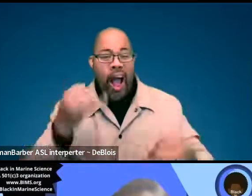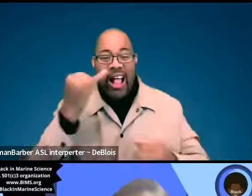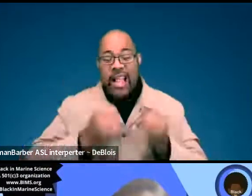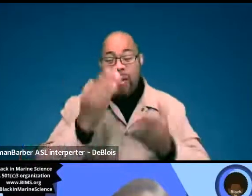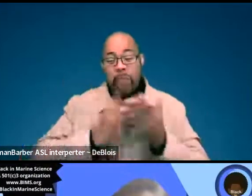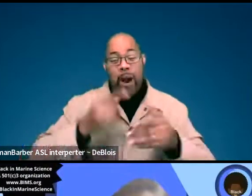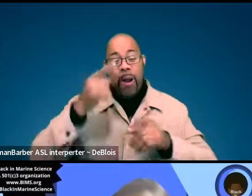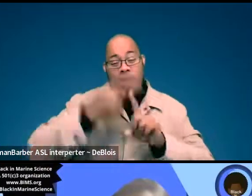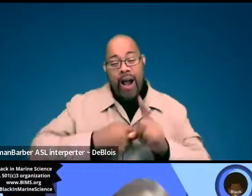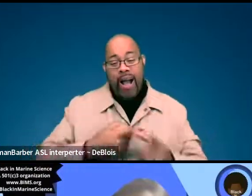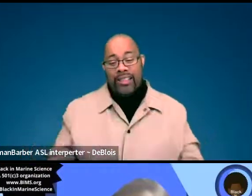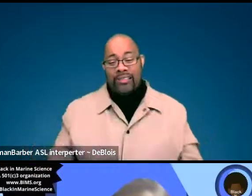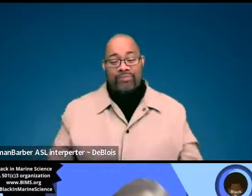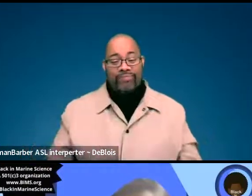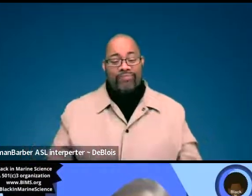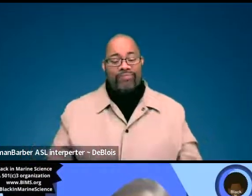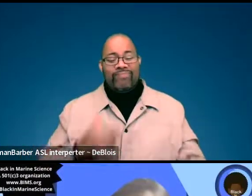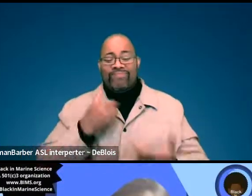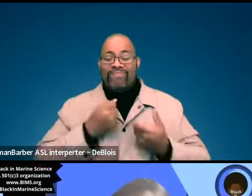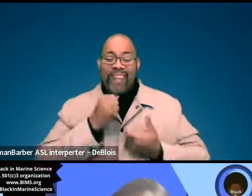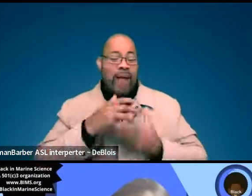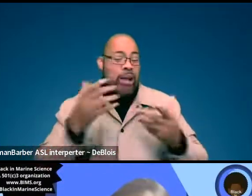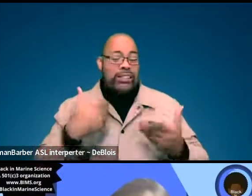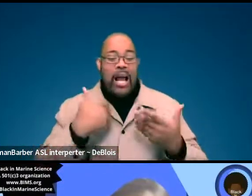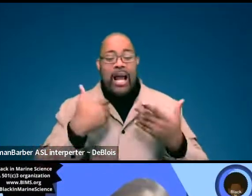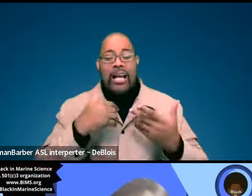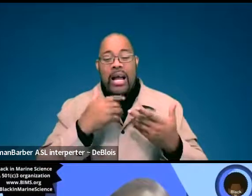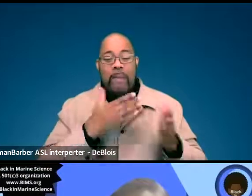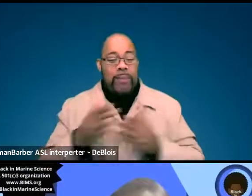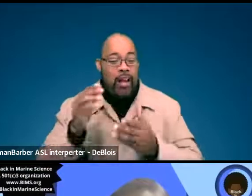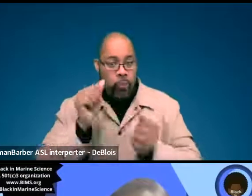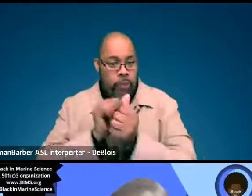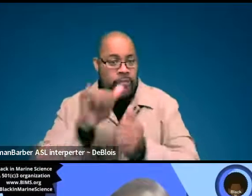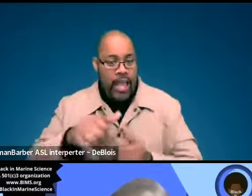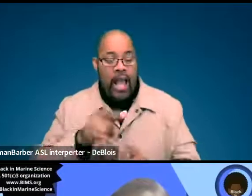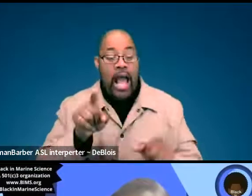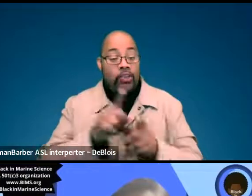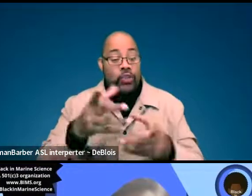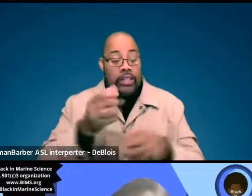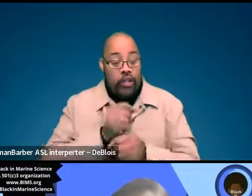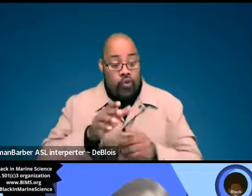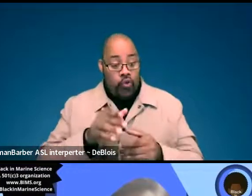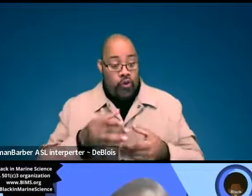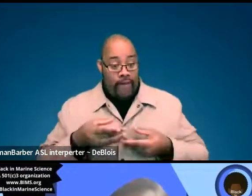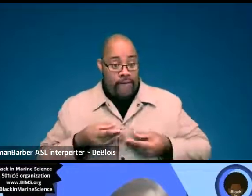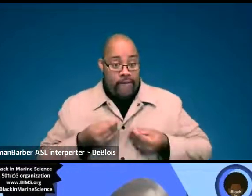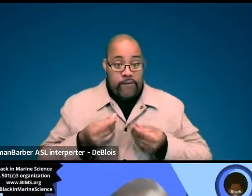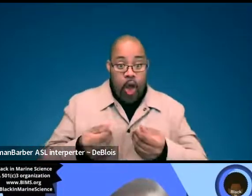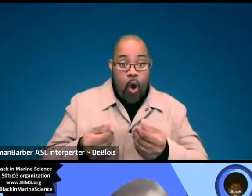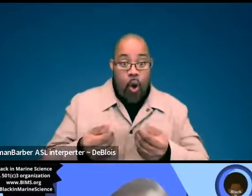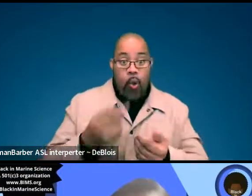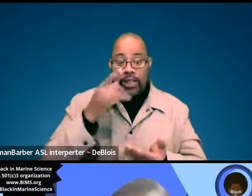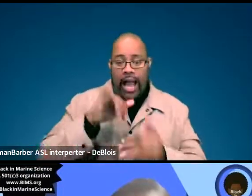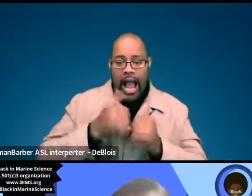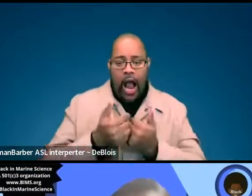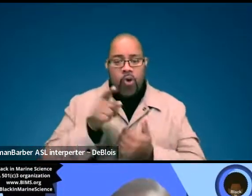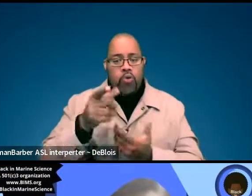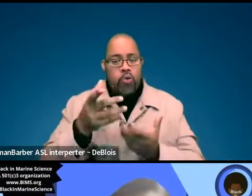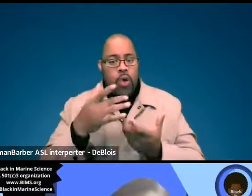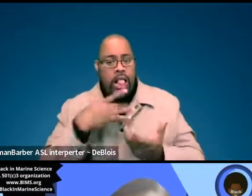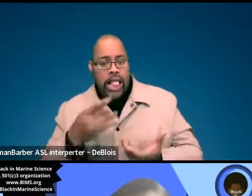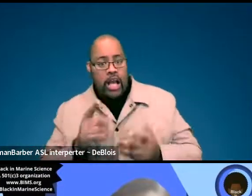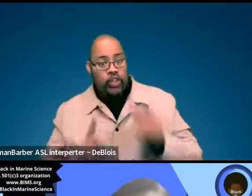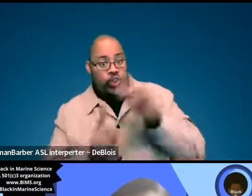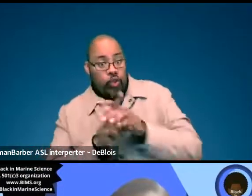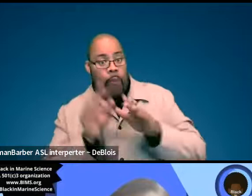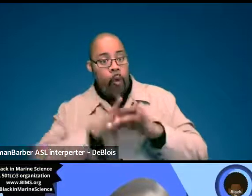half of the month, not so much. And I plan around that. So as you get your flow, as you start to see how you like to show